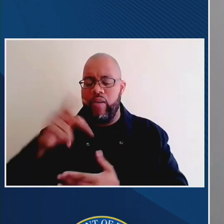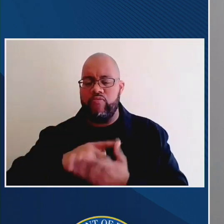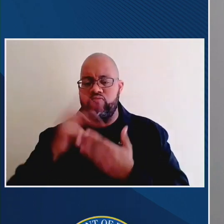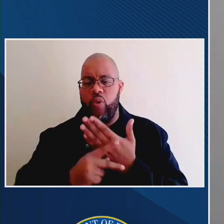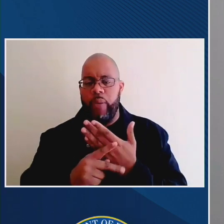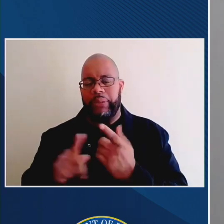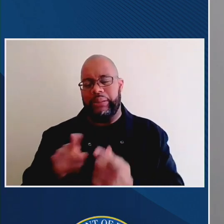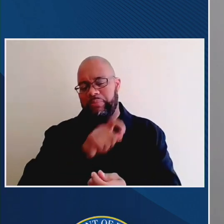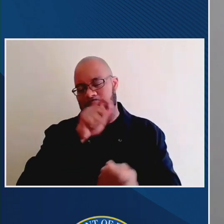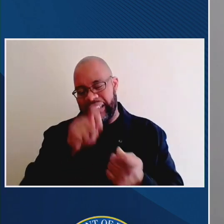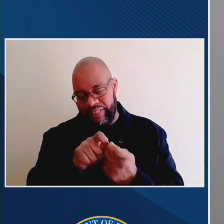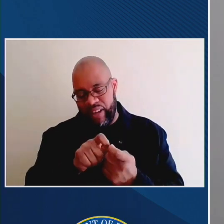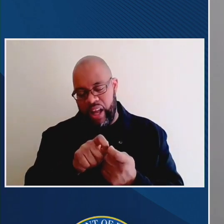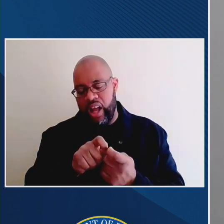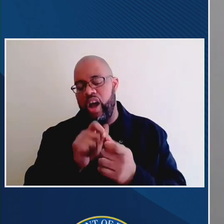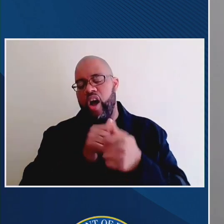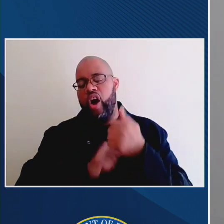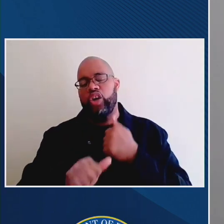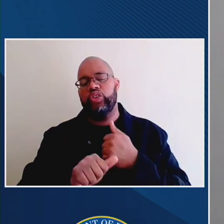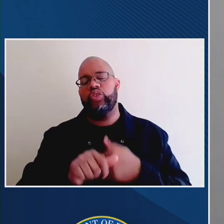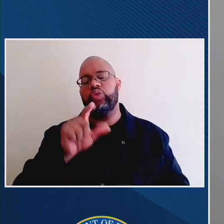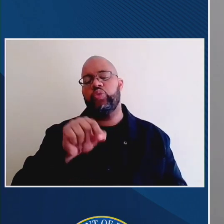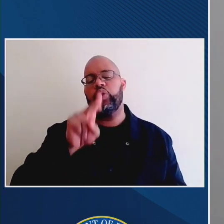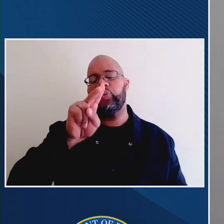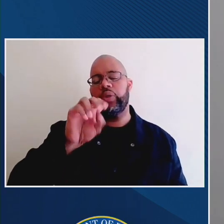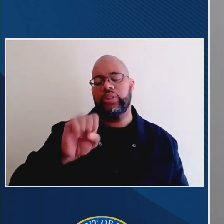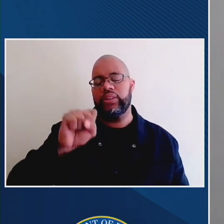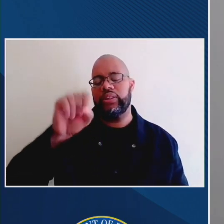specified under 20 USC